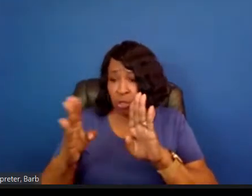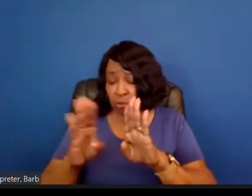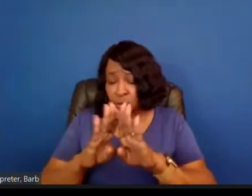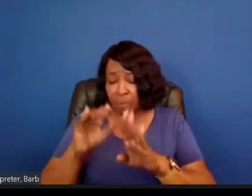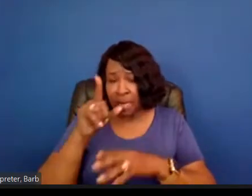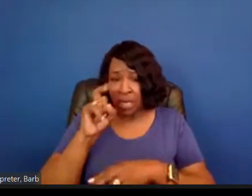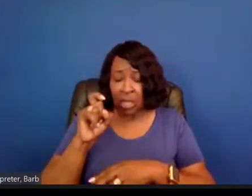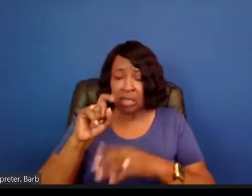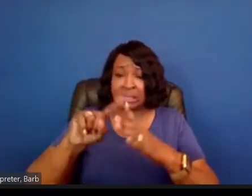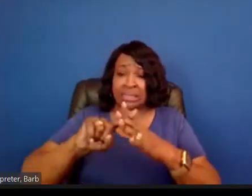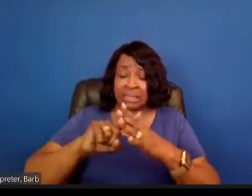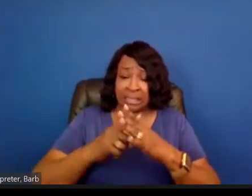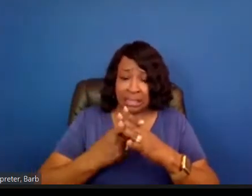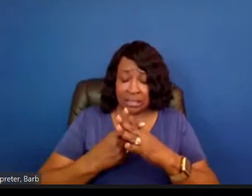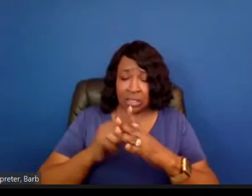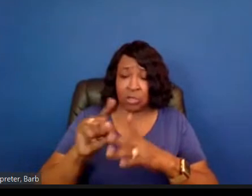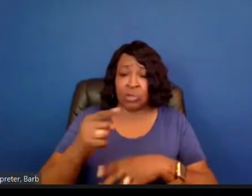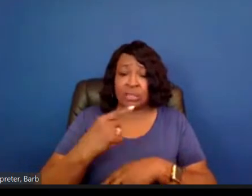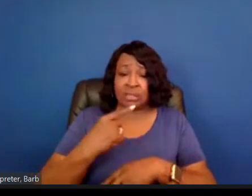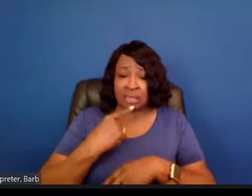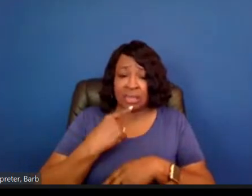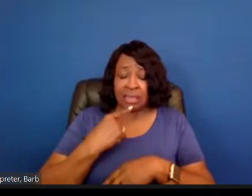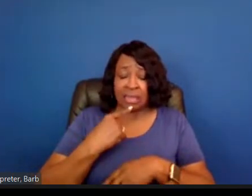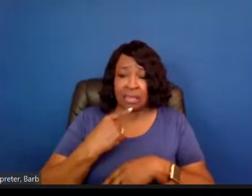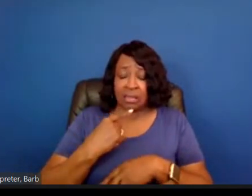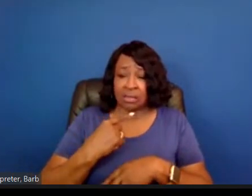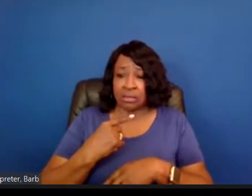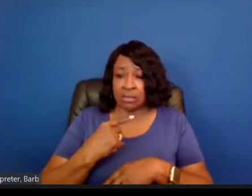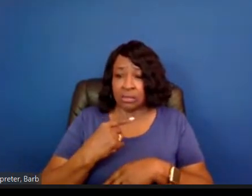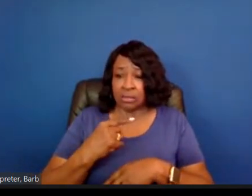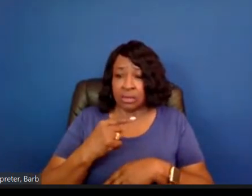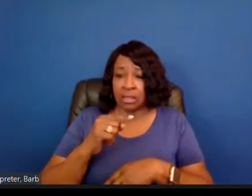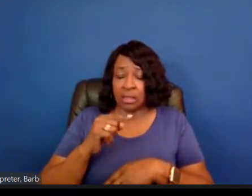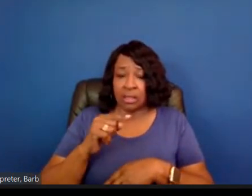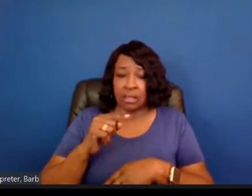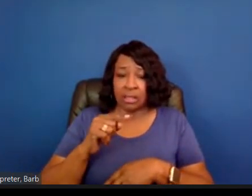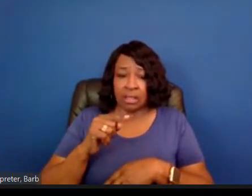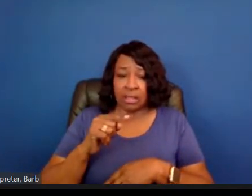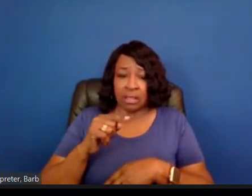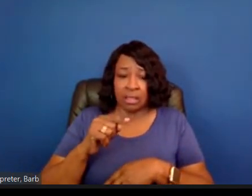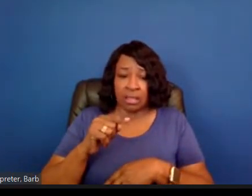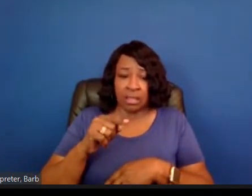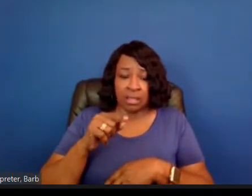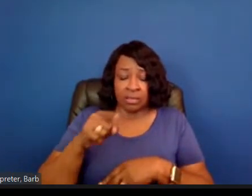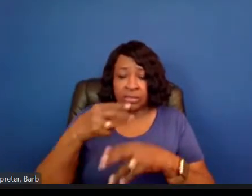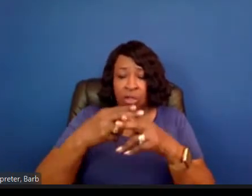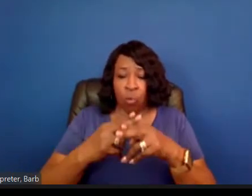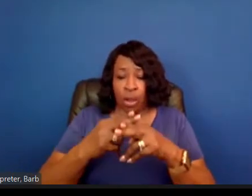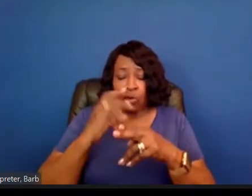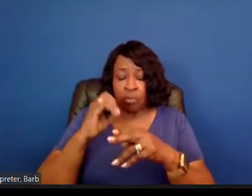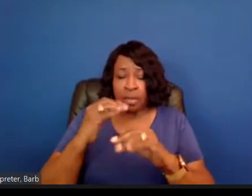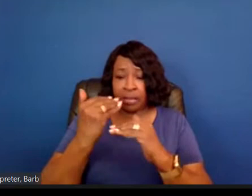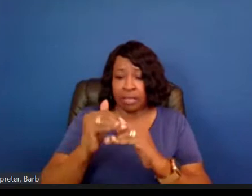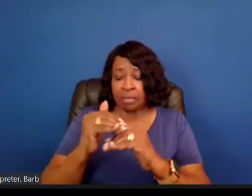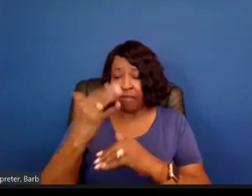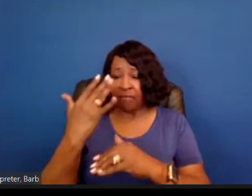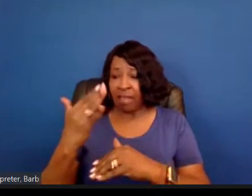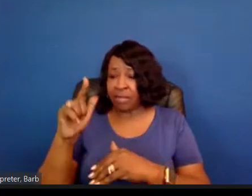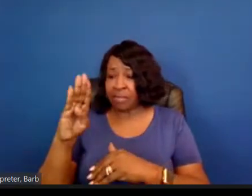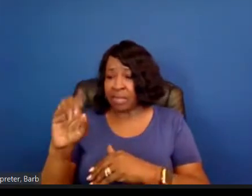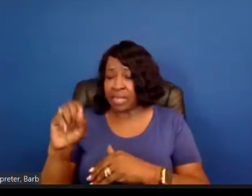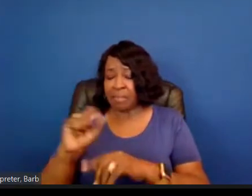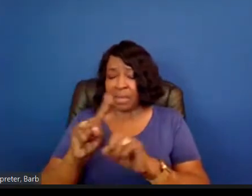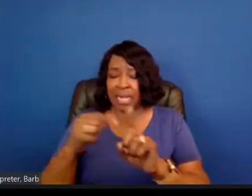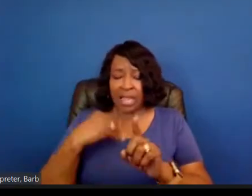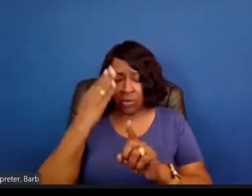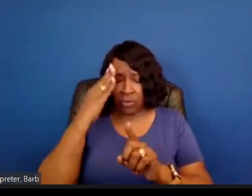Because initially you mentioned that there's the weight is going to be kept at 5 pounds. But I know that sometimes